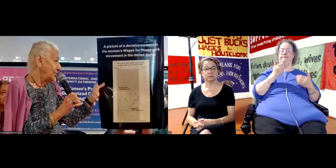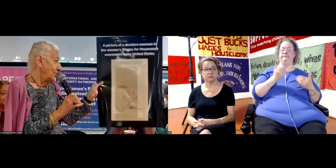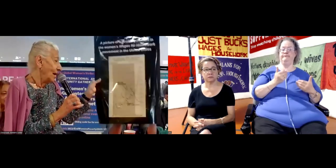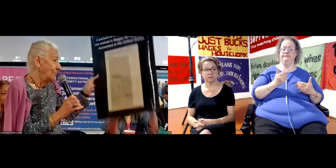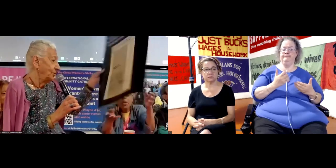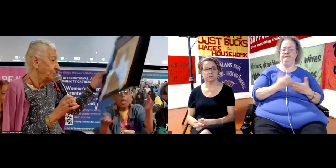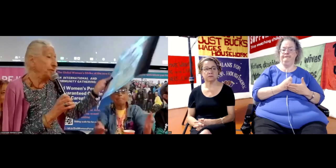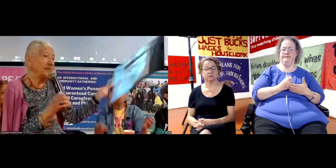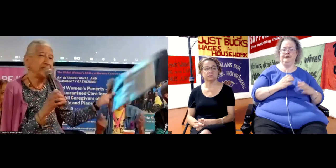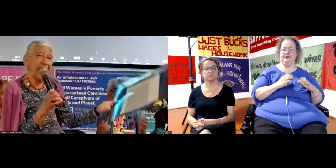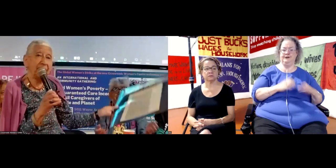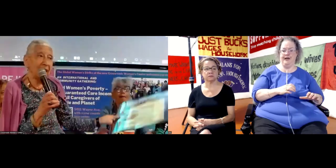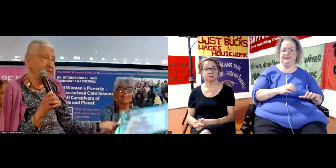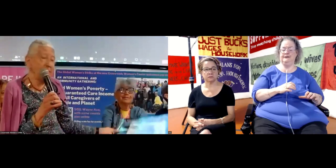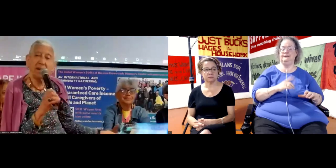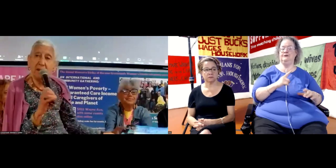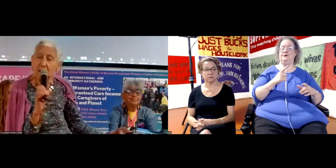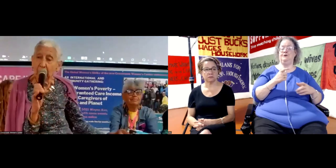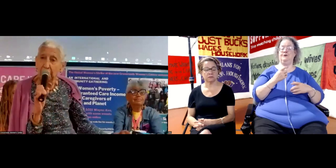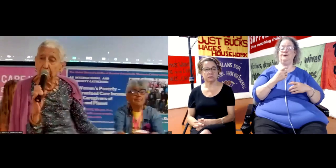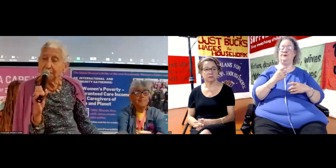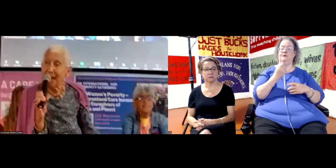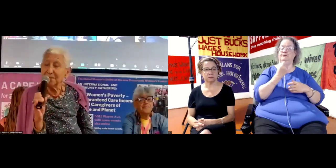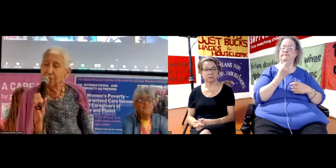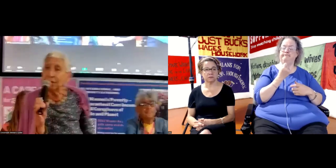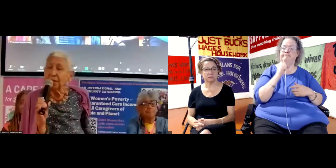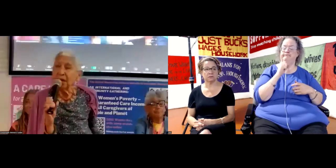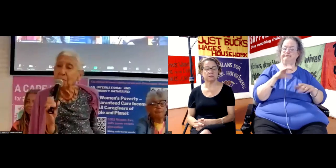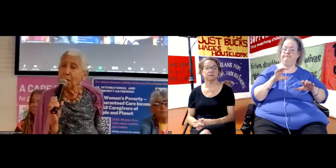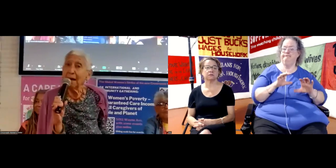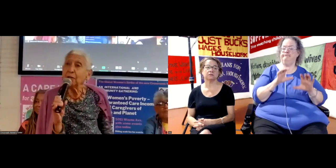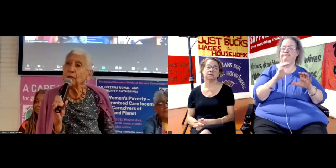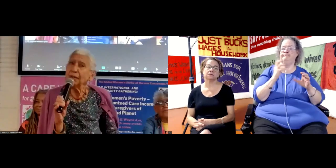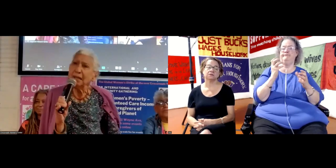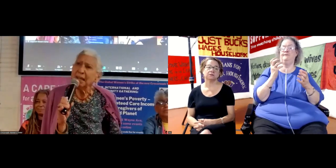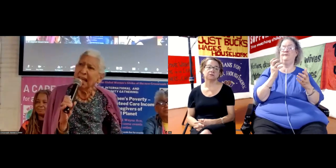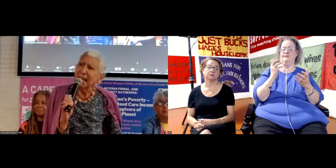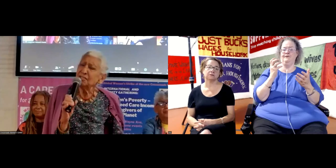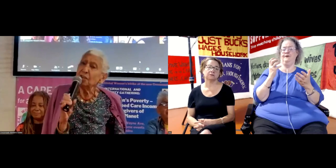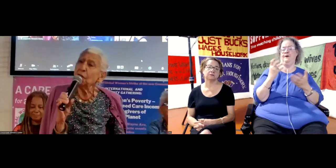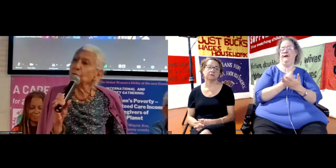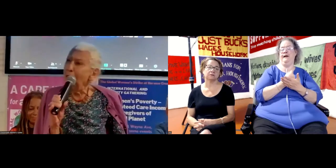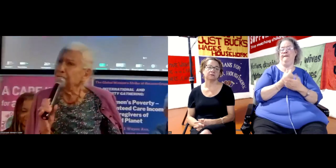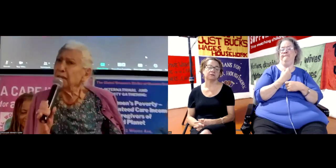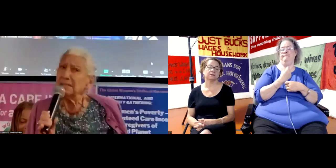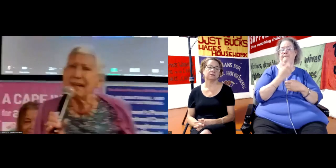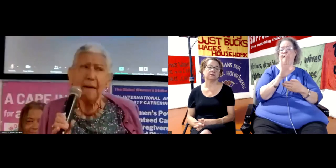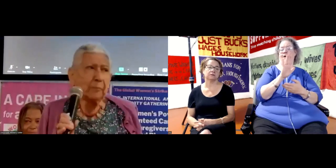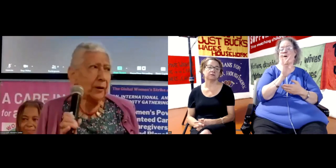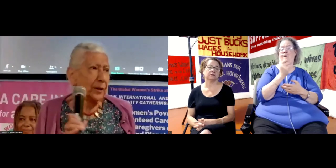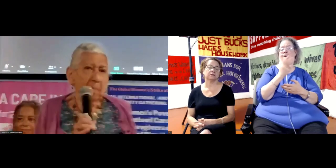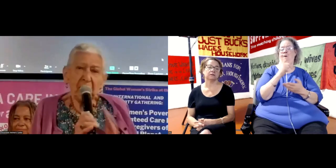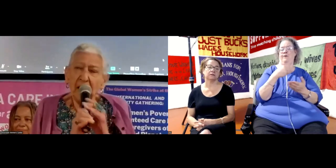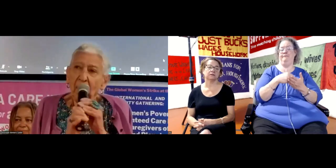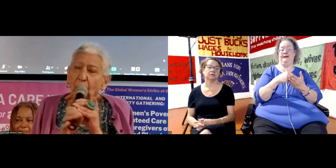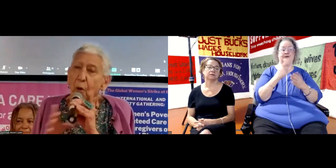Thank you. I'm going to put this down, and I think people later can come up and look at it. It's such a graphic